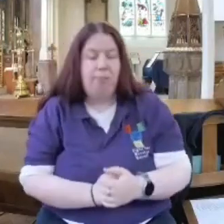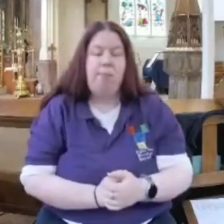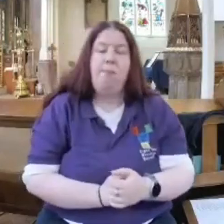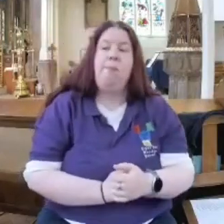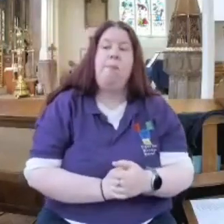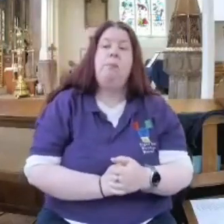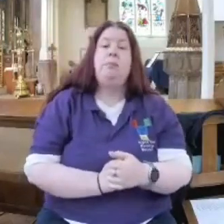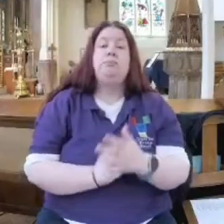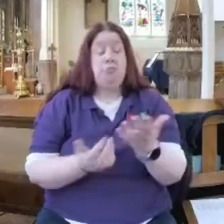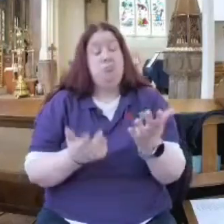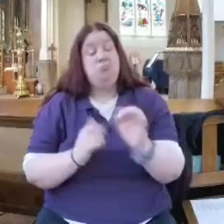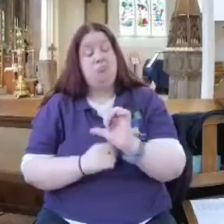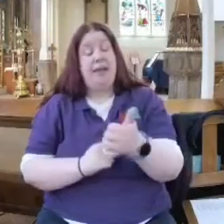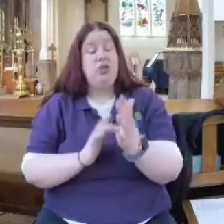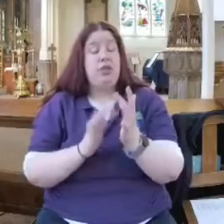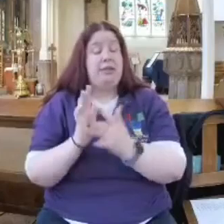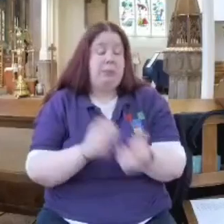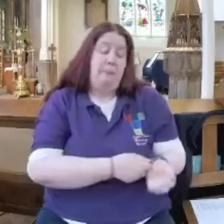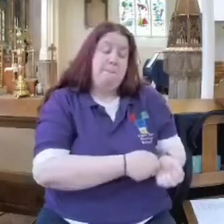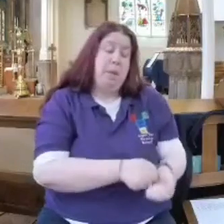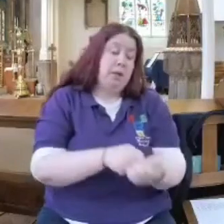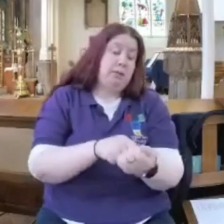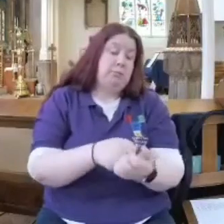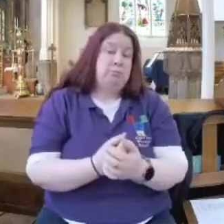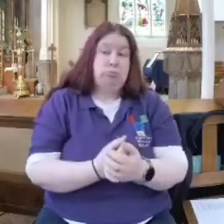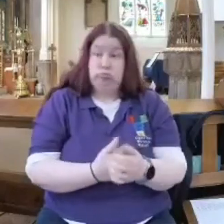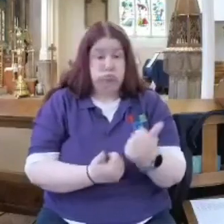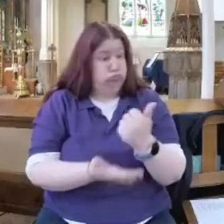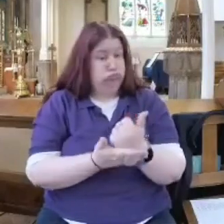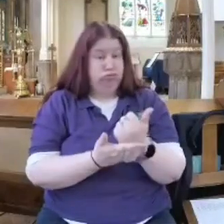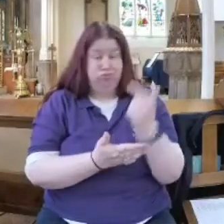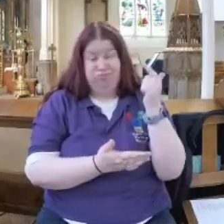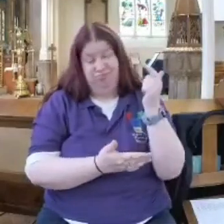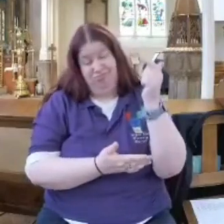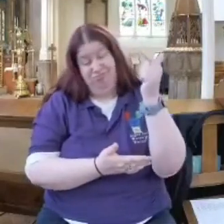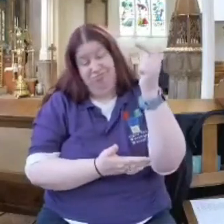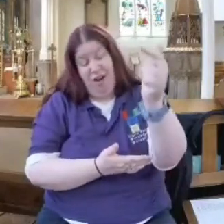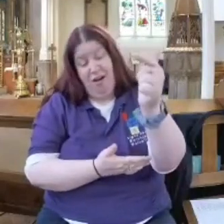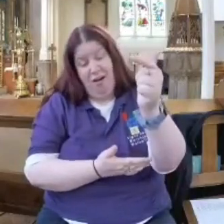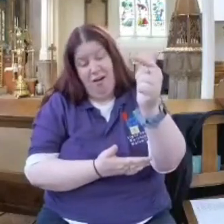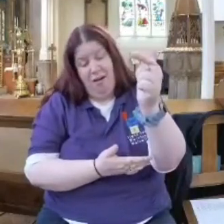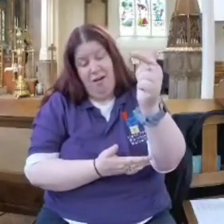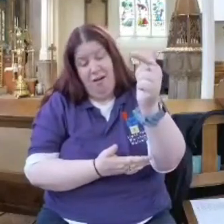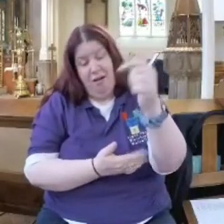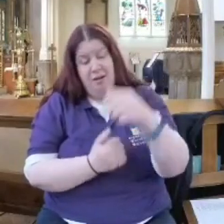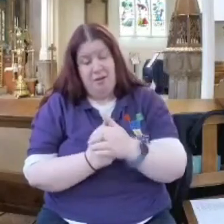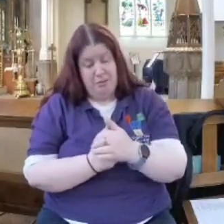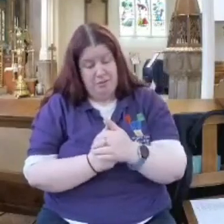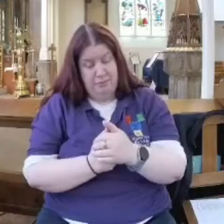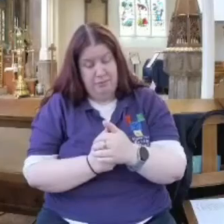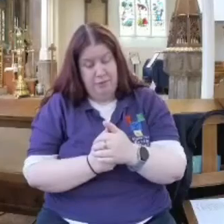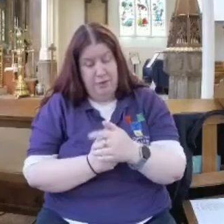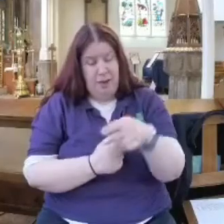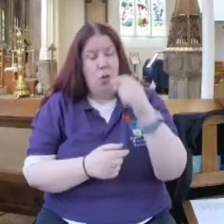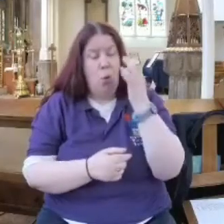So it's Jesus' turn. He tees off, and again, it's a great drive. but the ball plops into the middle of